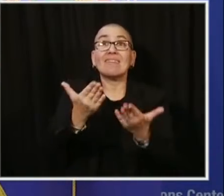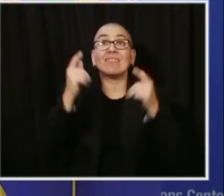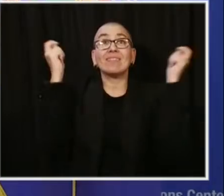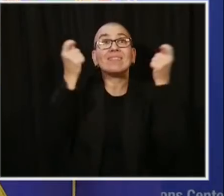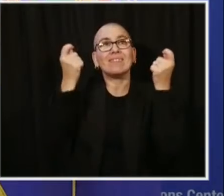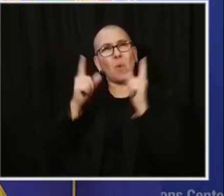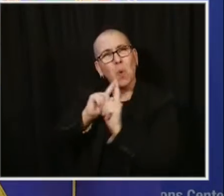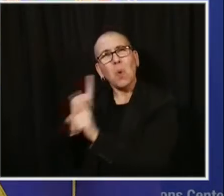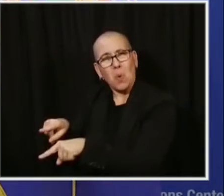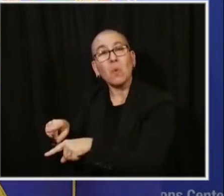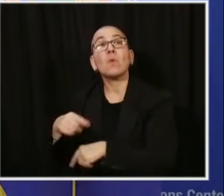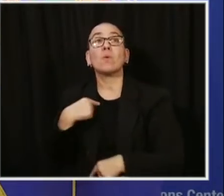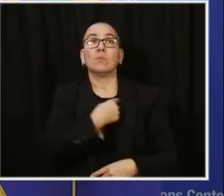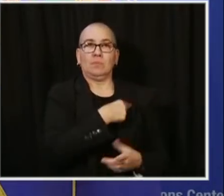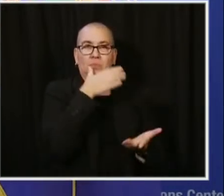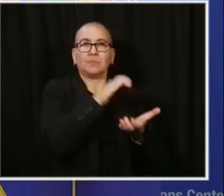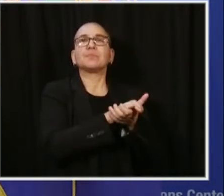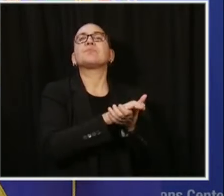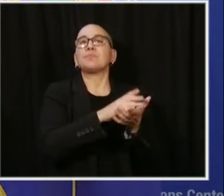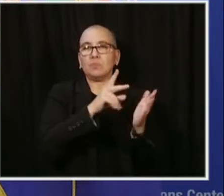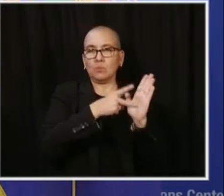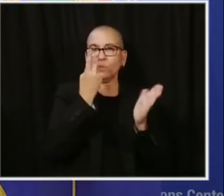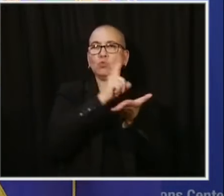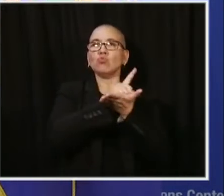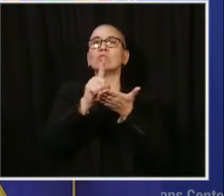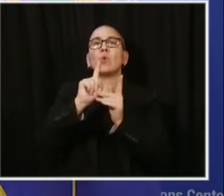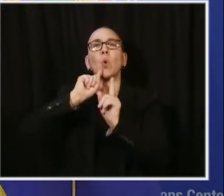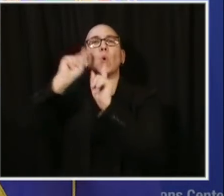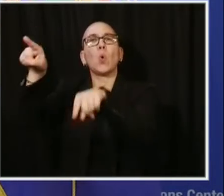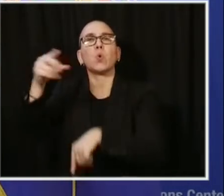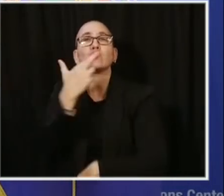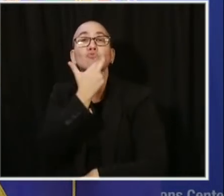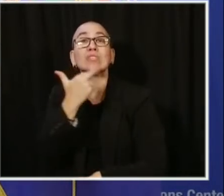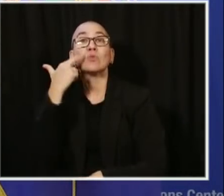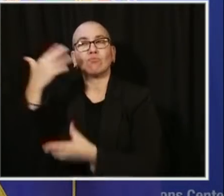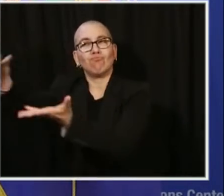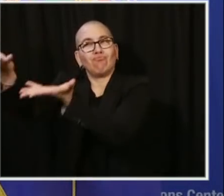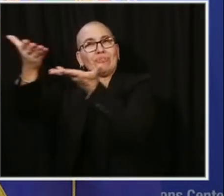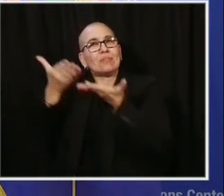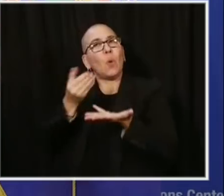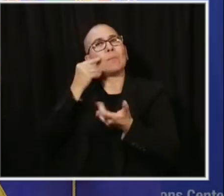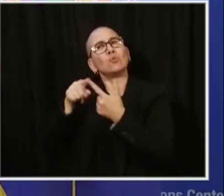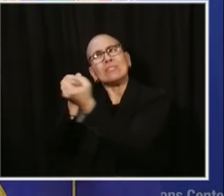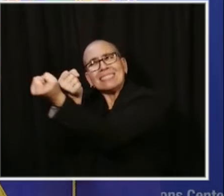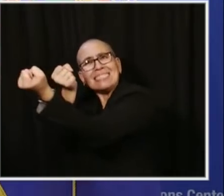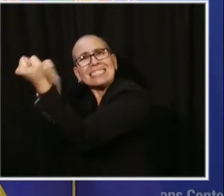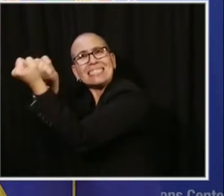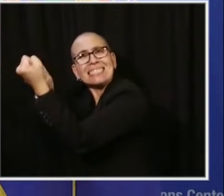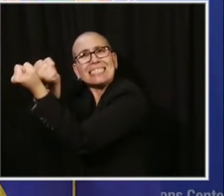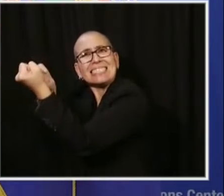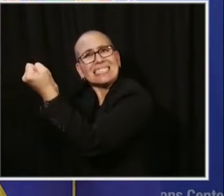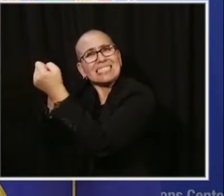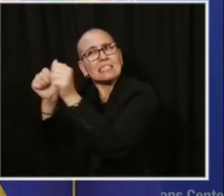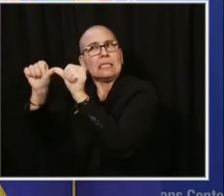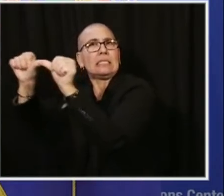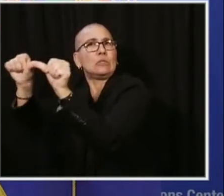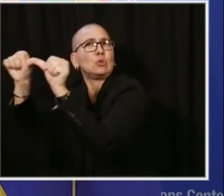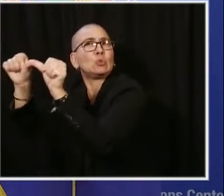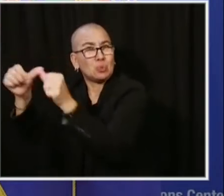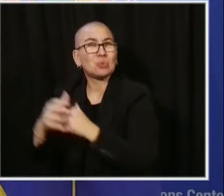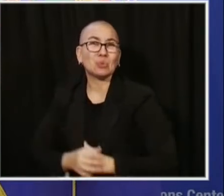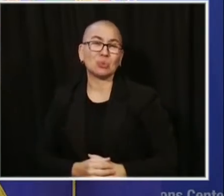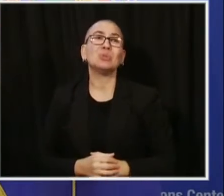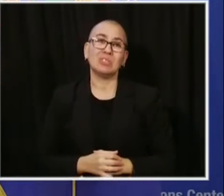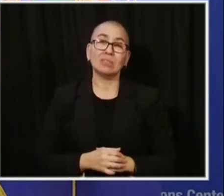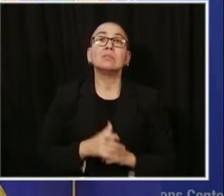and it's so important because it's needed more now than ever before. As the governor said, we are increasing the size of our small business relief